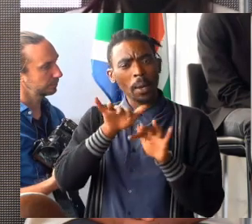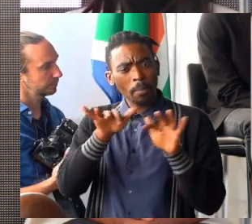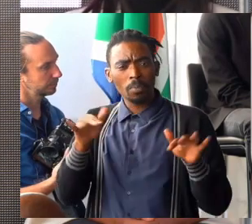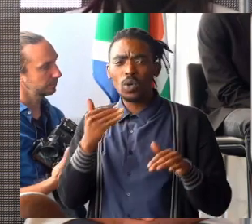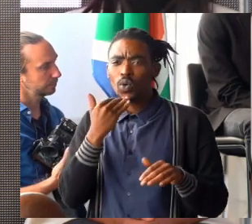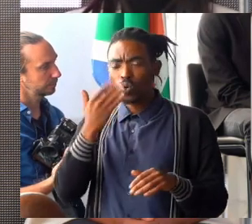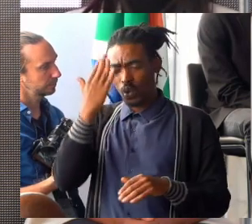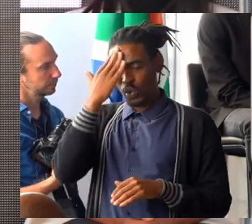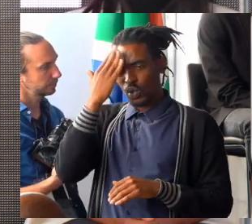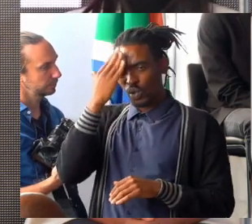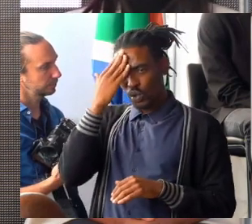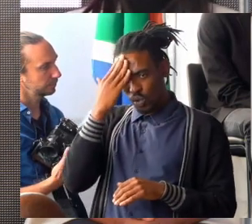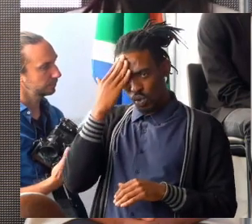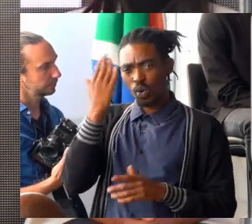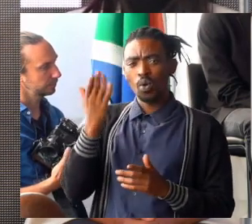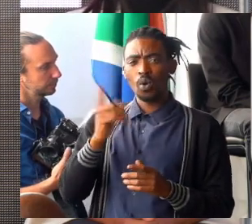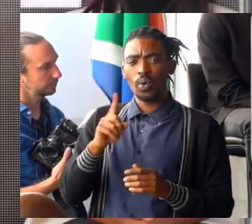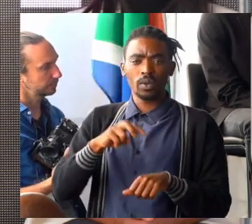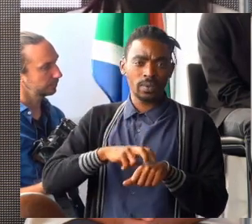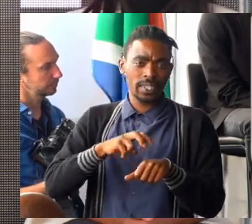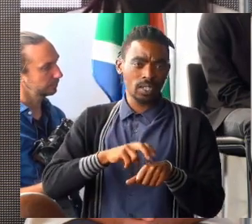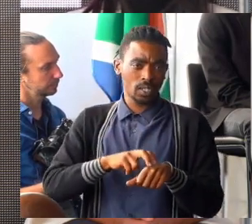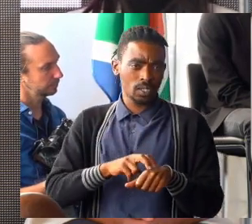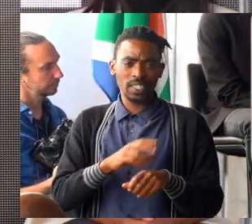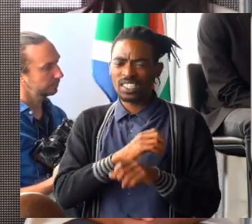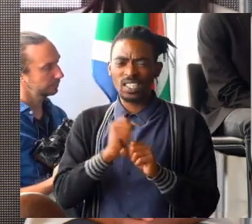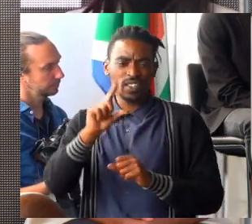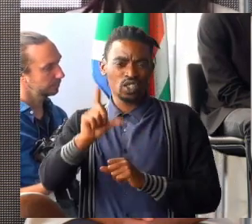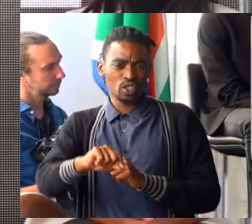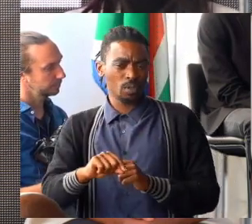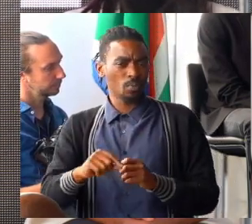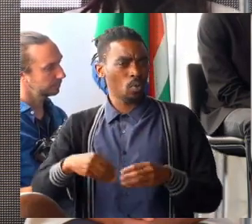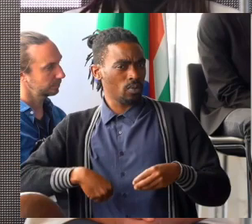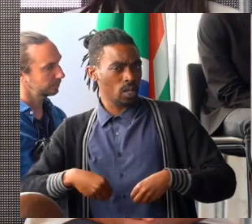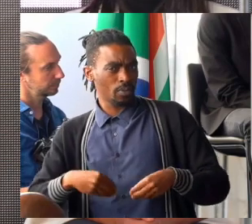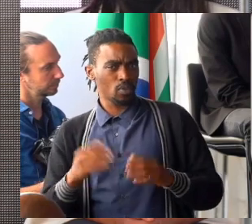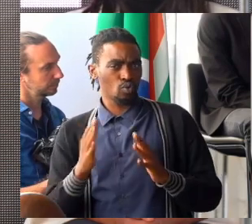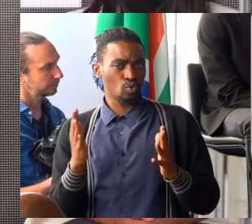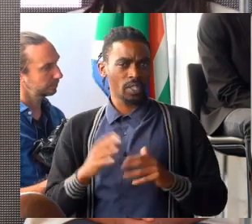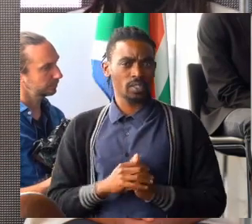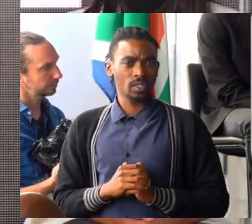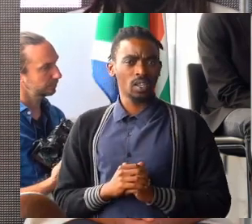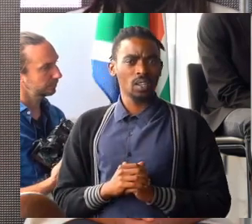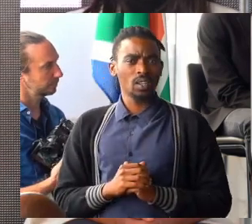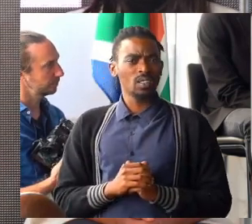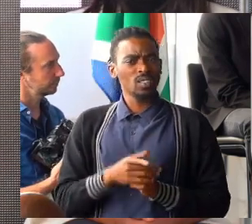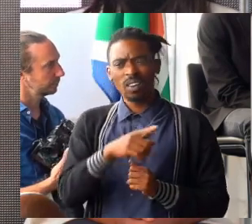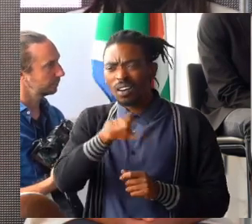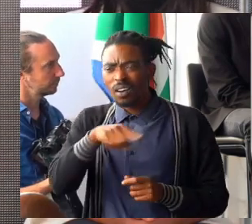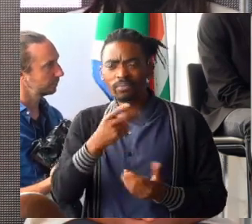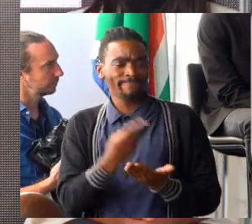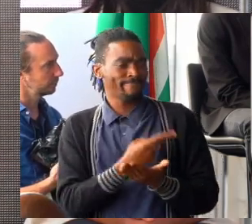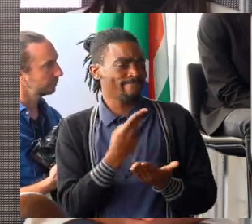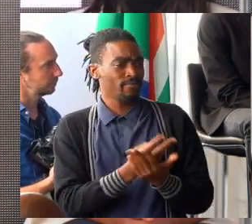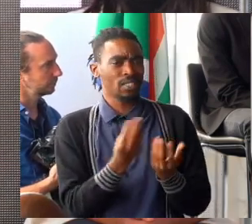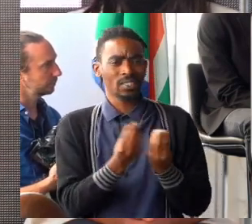not cheap and the powerful are equally subject to the law. We get used to things too easily.